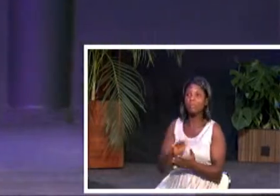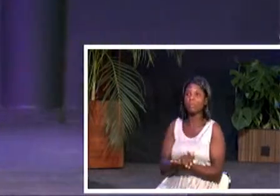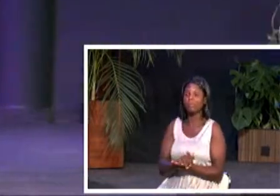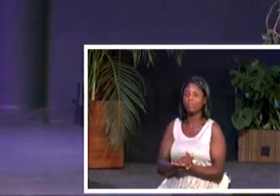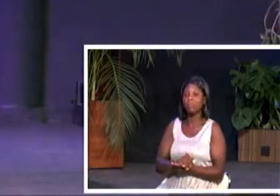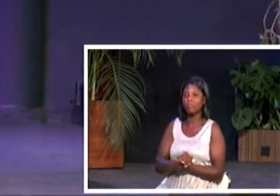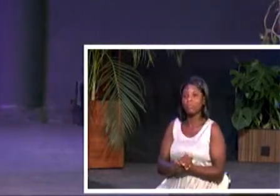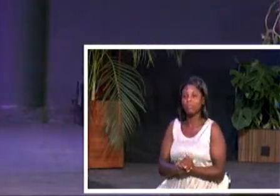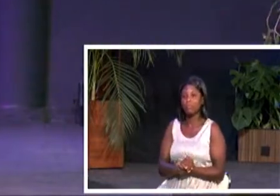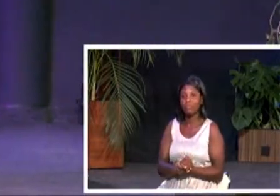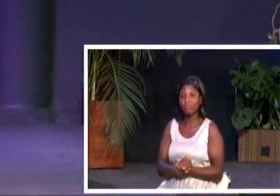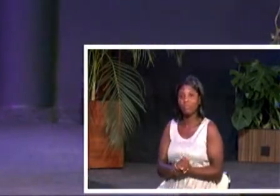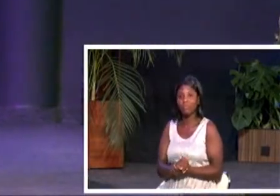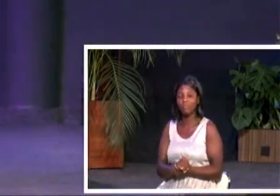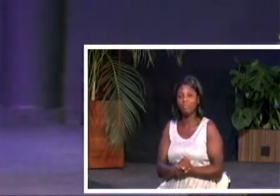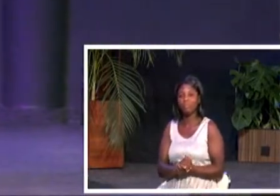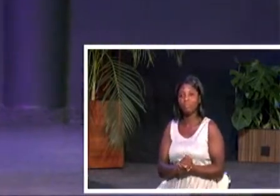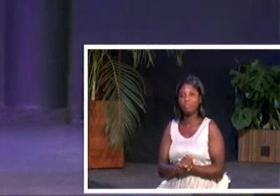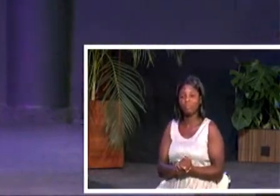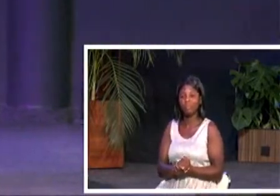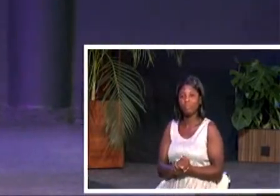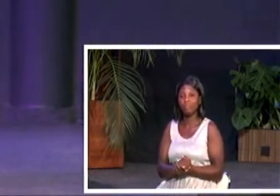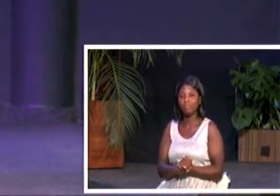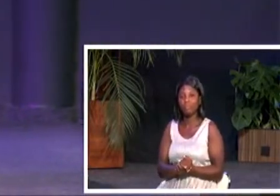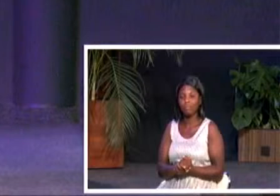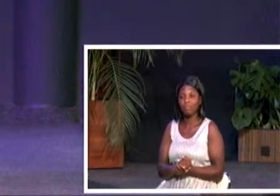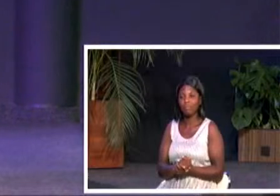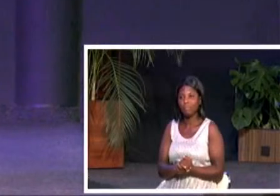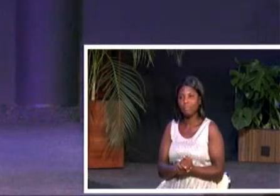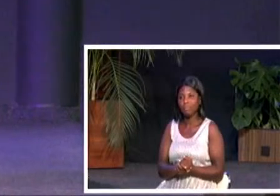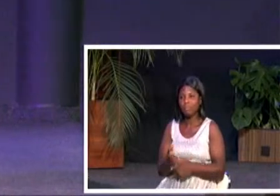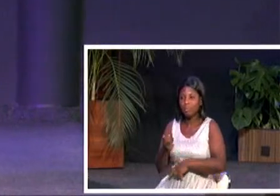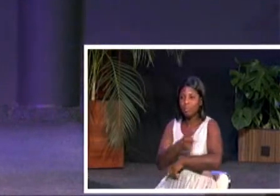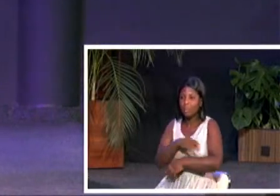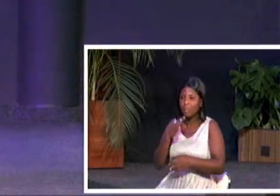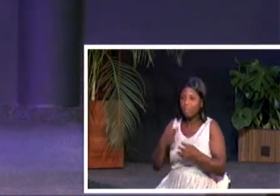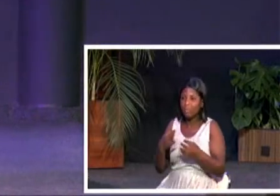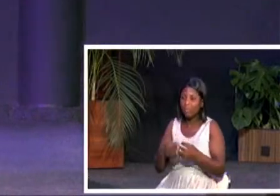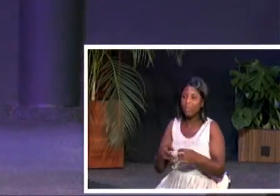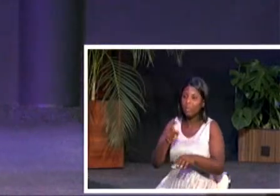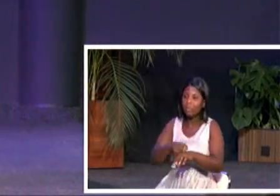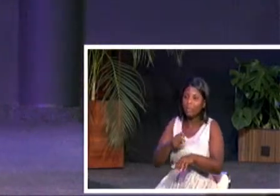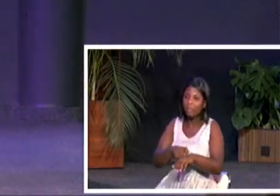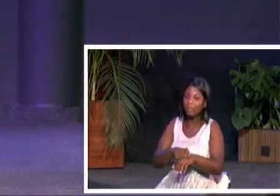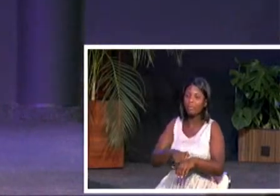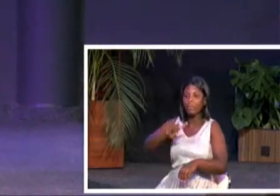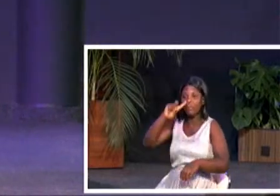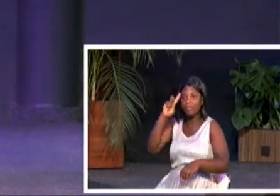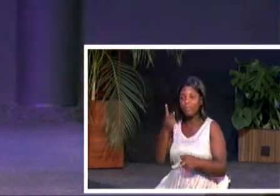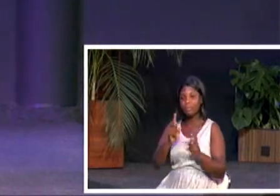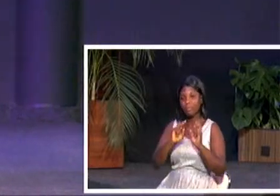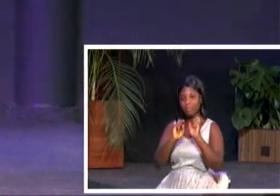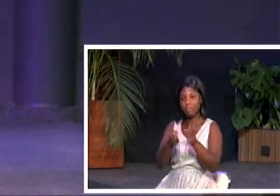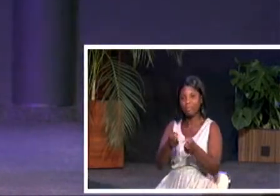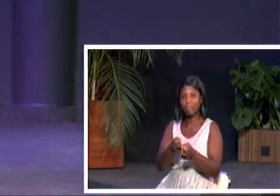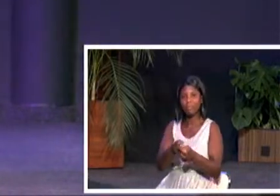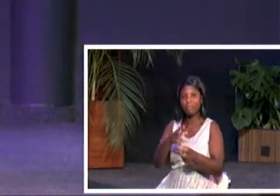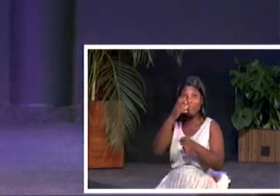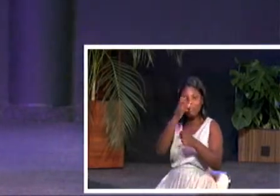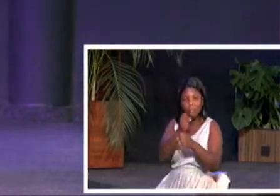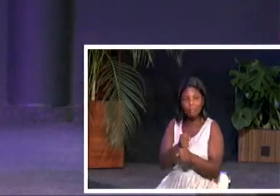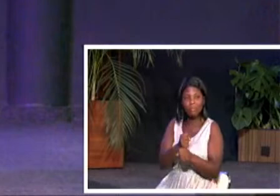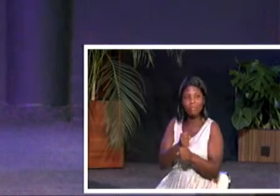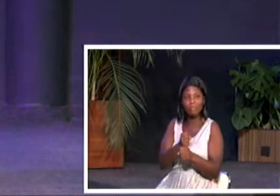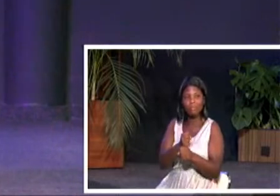And then today, for the first time and the final time in this series, the first prize winner gets a